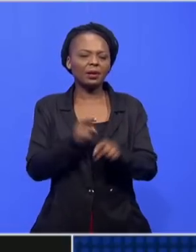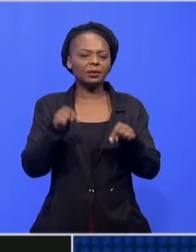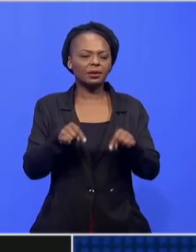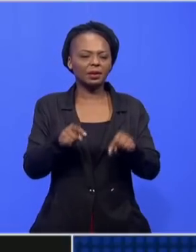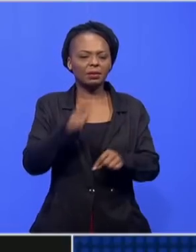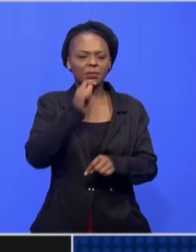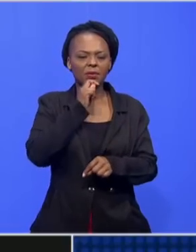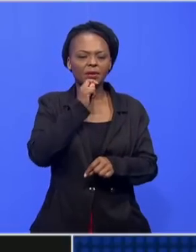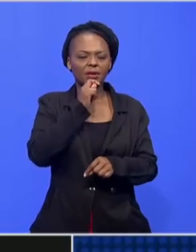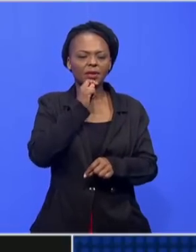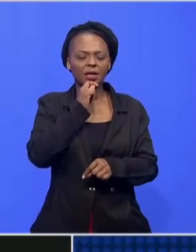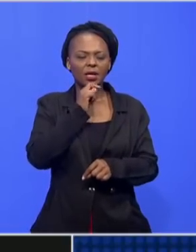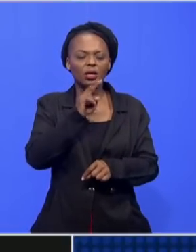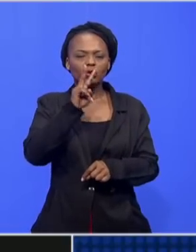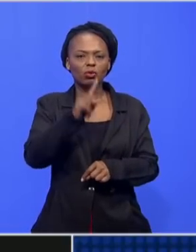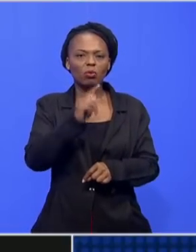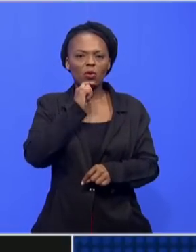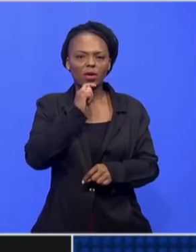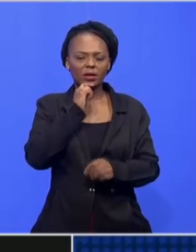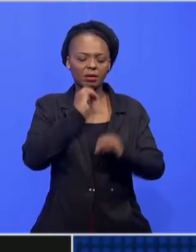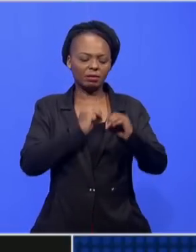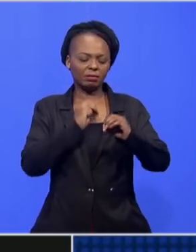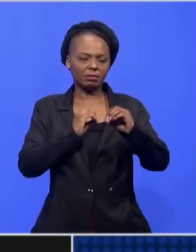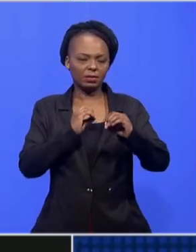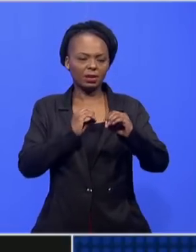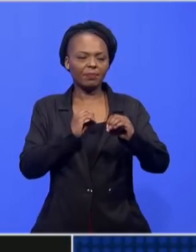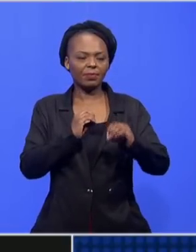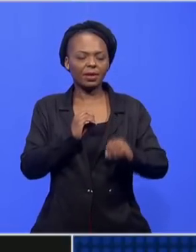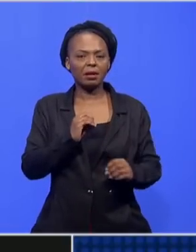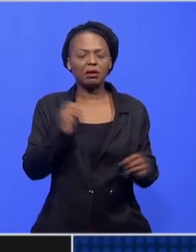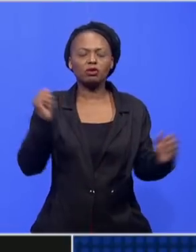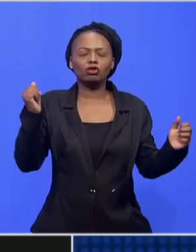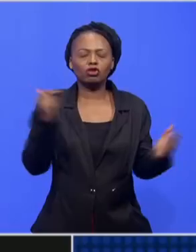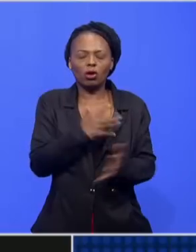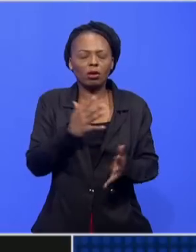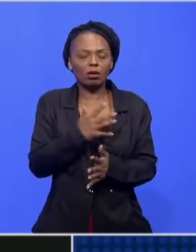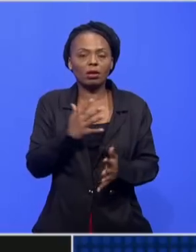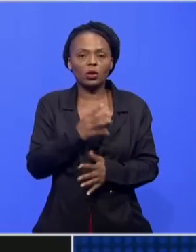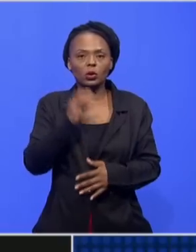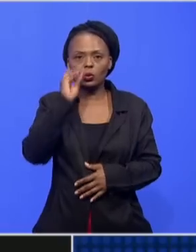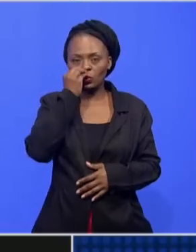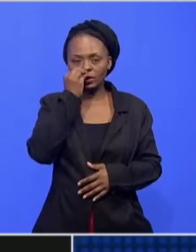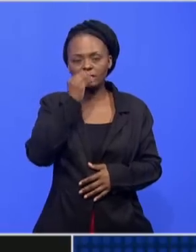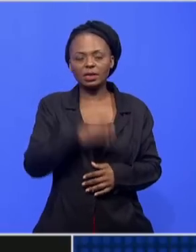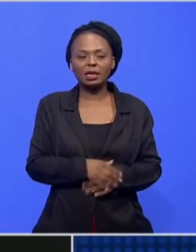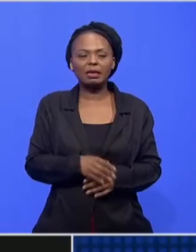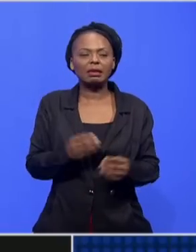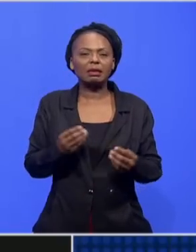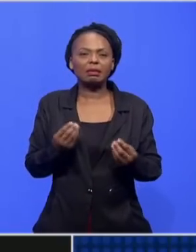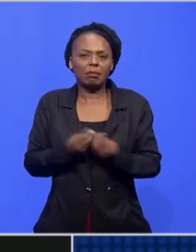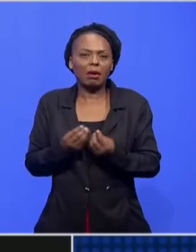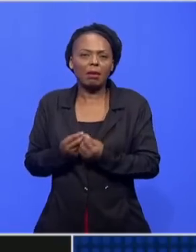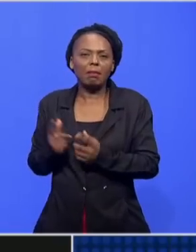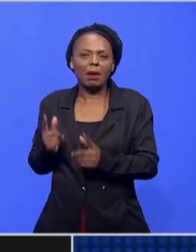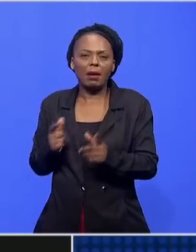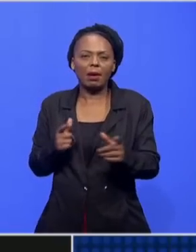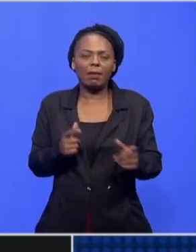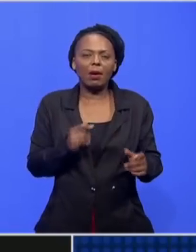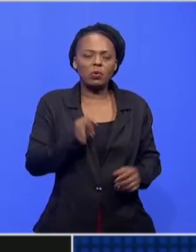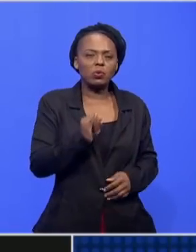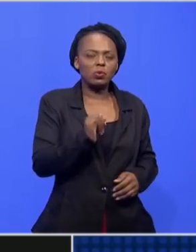2 a.m., we received a very shocking news where a shooting incident took place in one of the townships